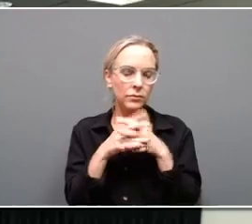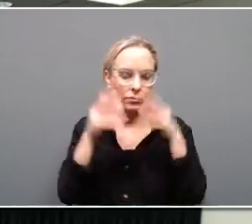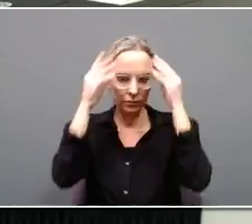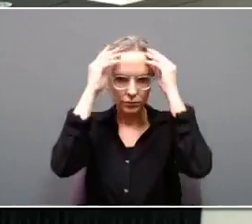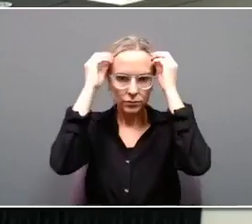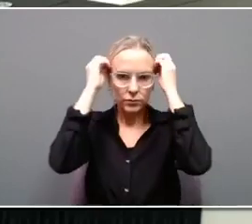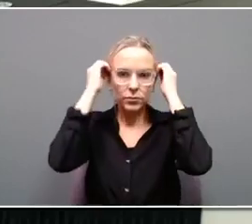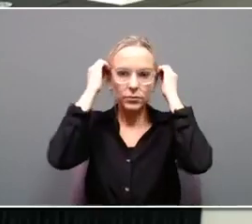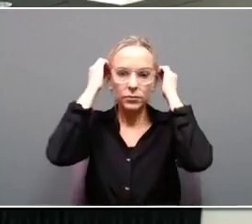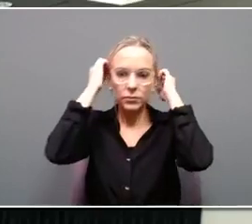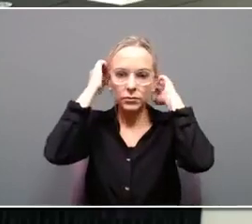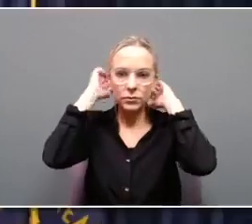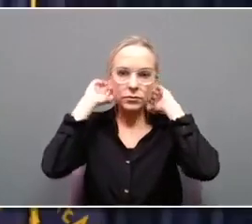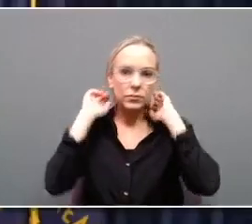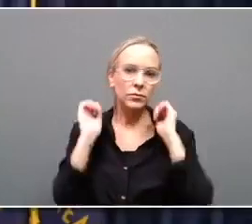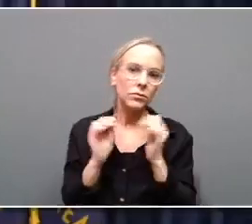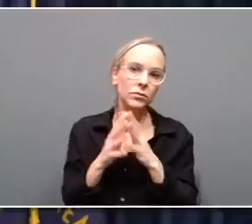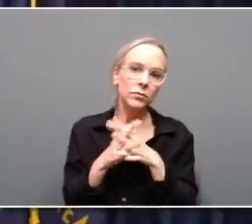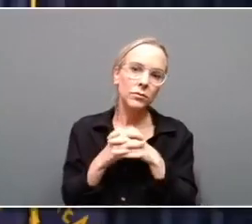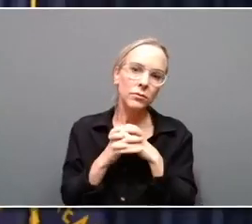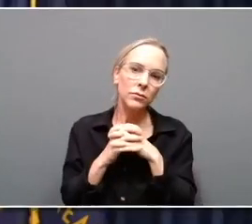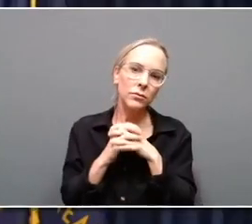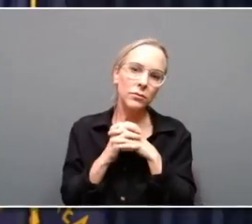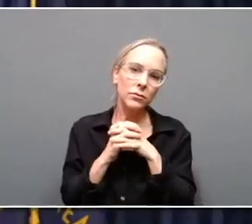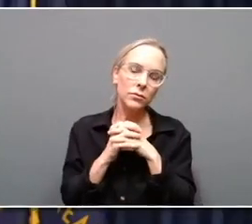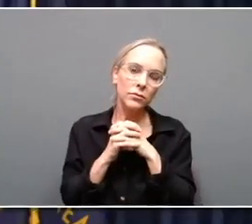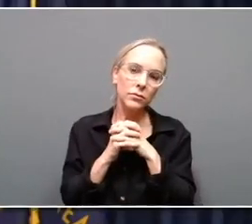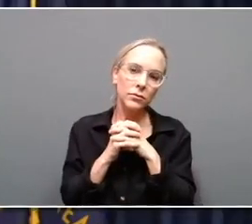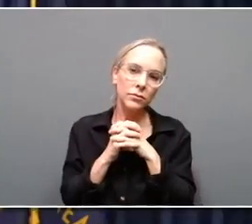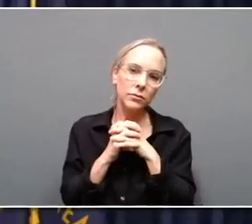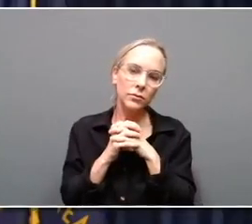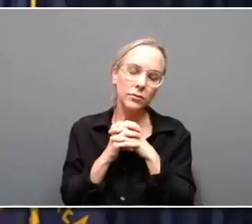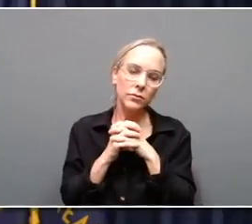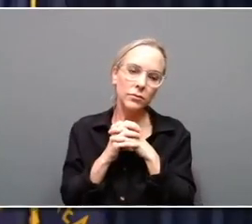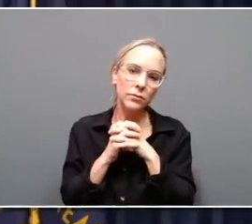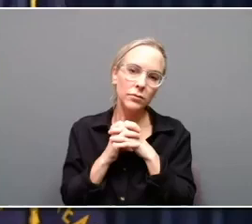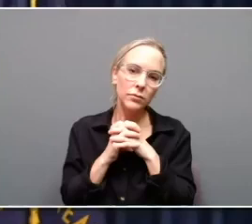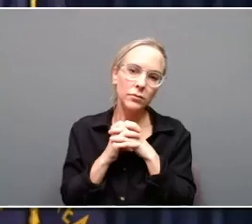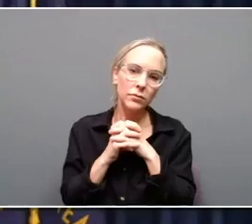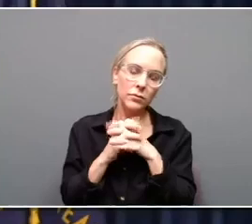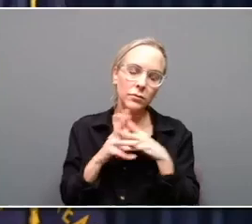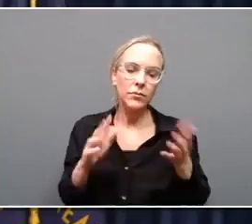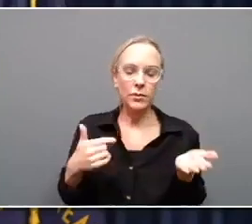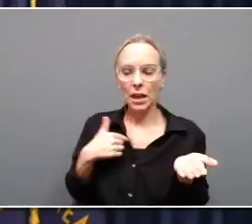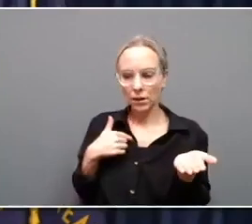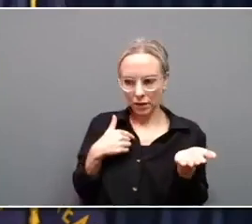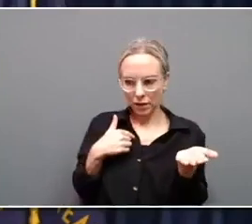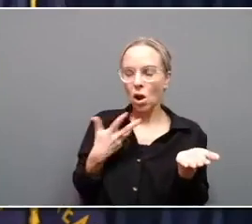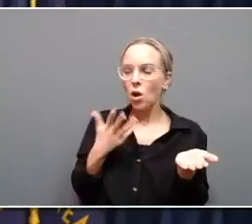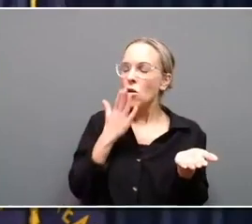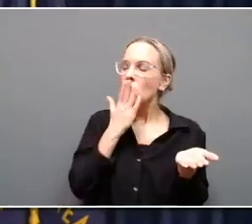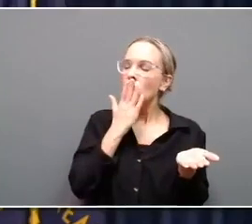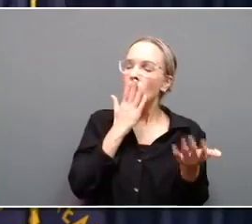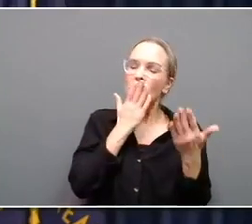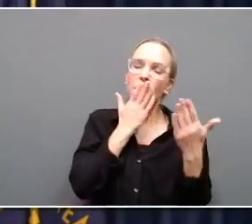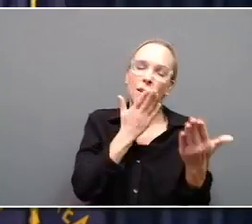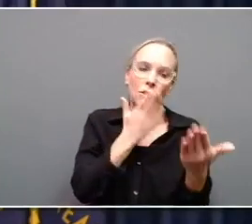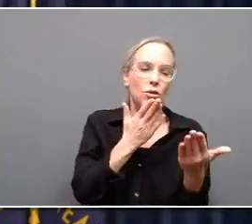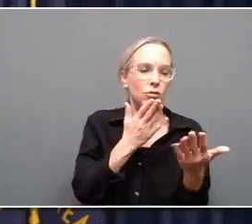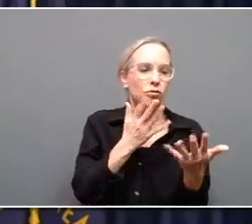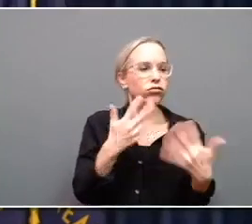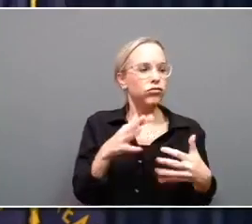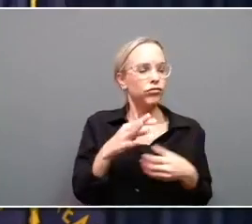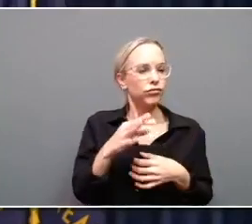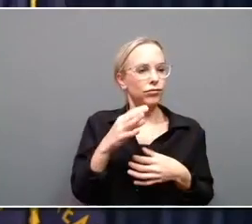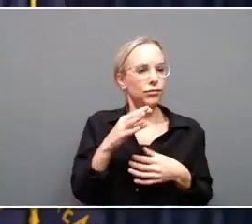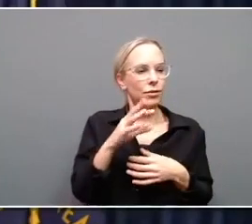What do you think the Democratic Party should make of that? Well, I'm grateful to have been reelected the governor of the